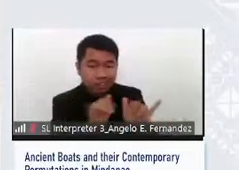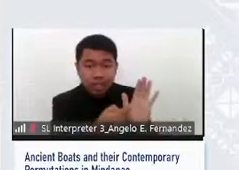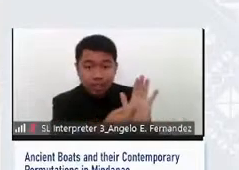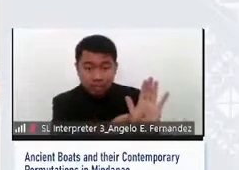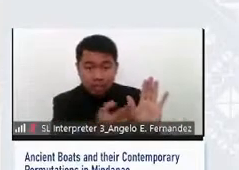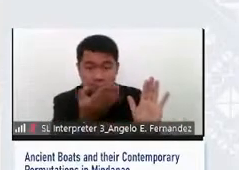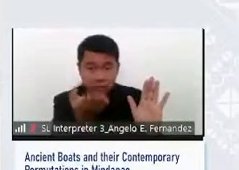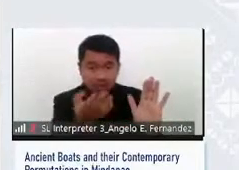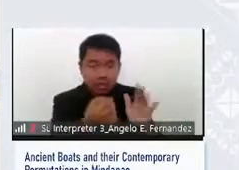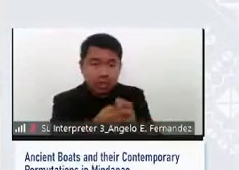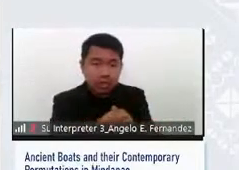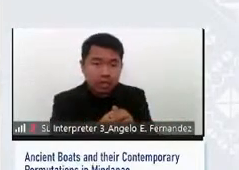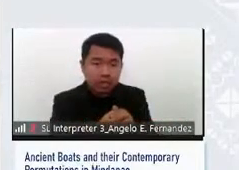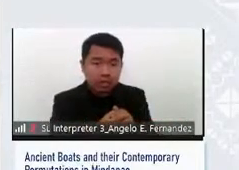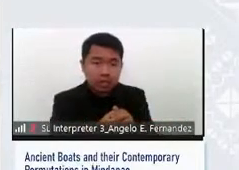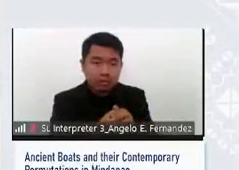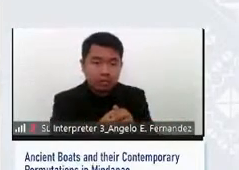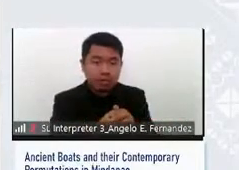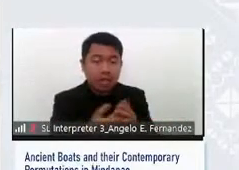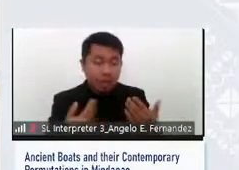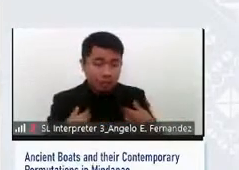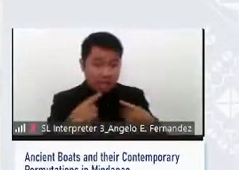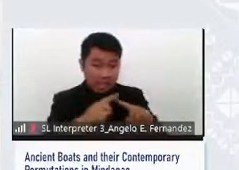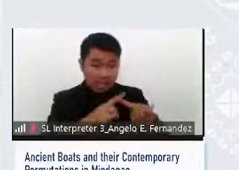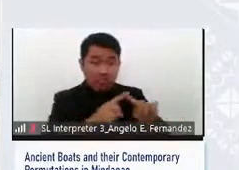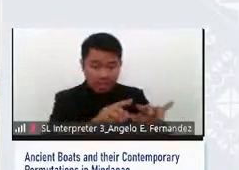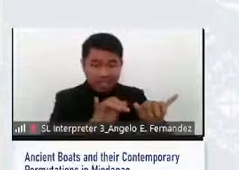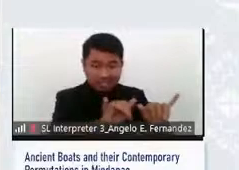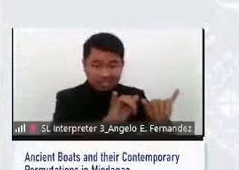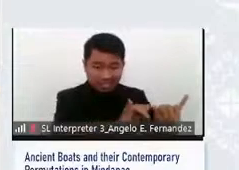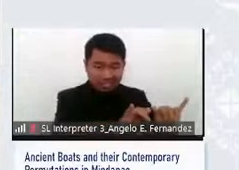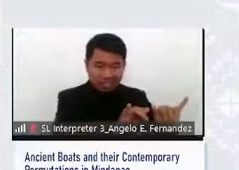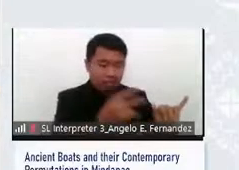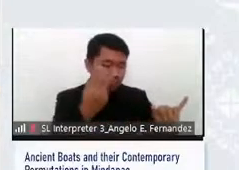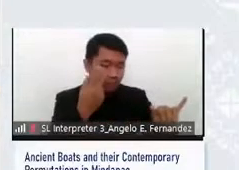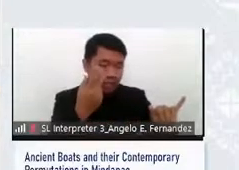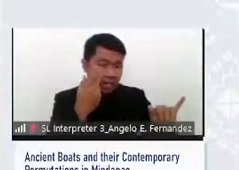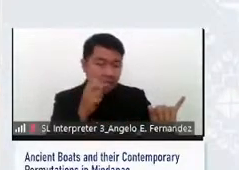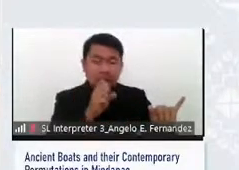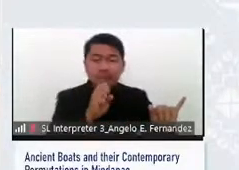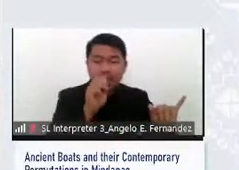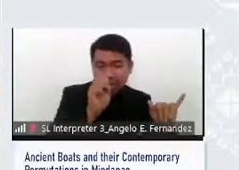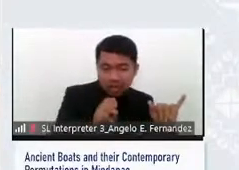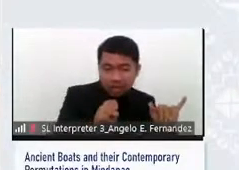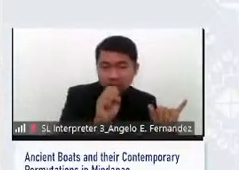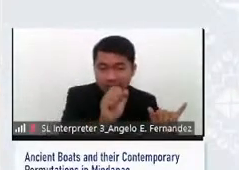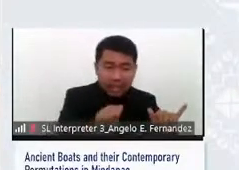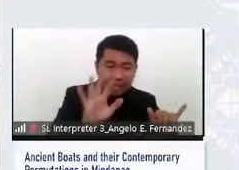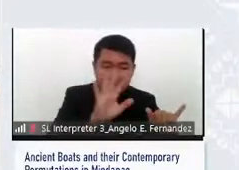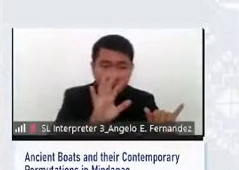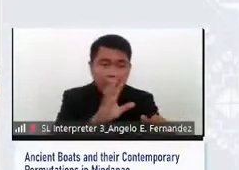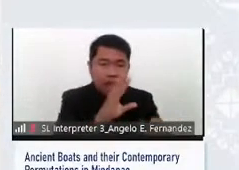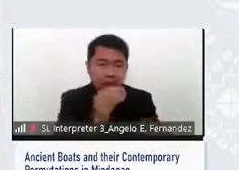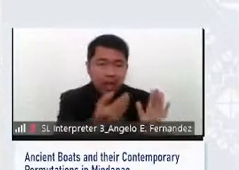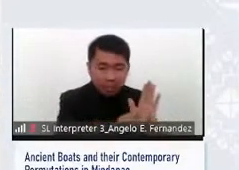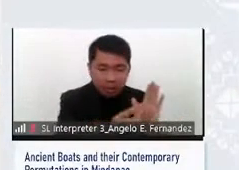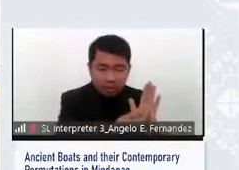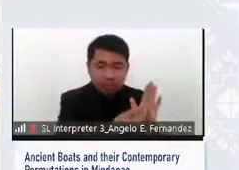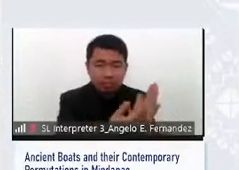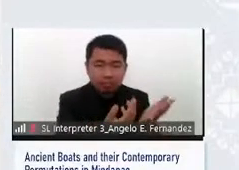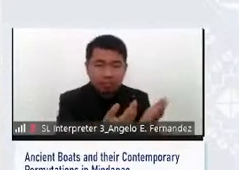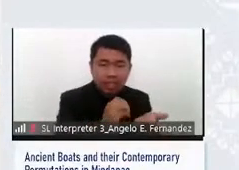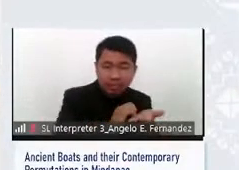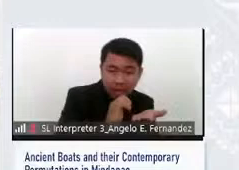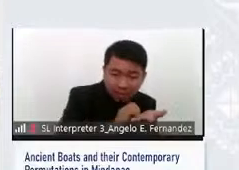Lash plug boats of various sizes have been found throughout maritime Southeast Asia, and evidence of this boat building practice extends at